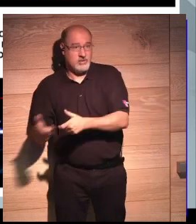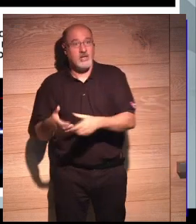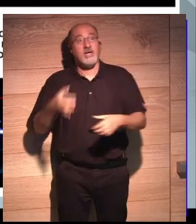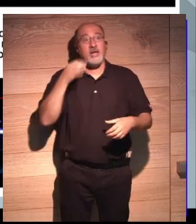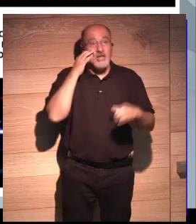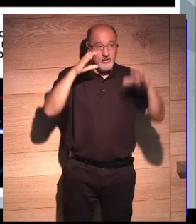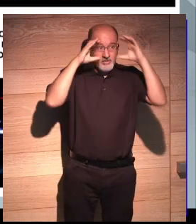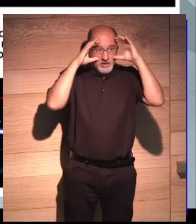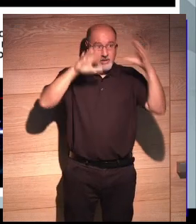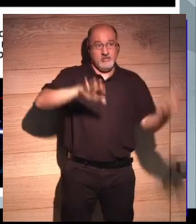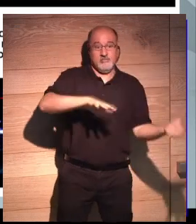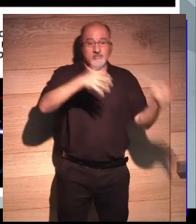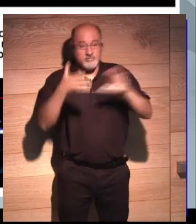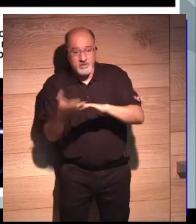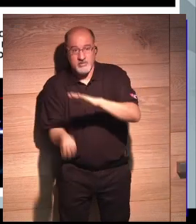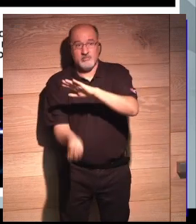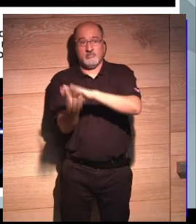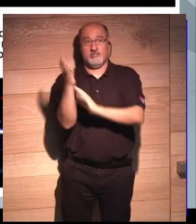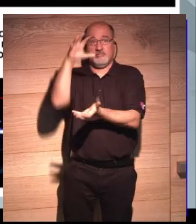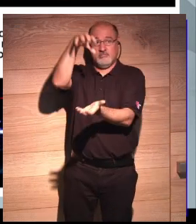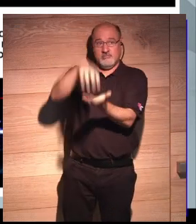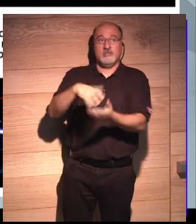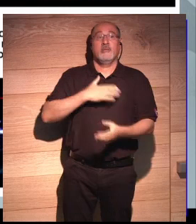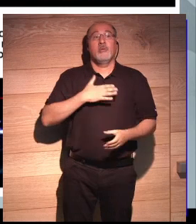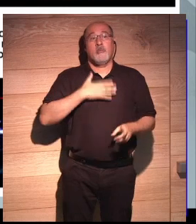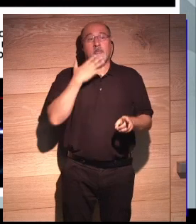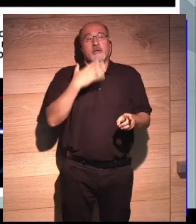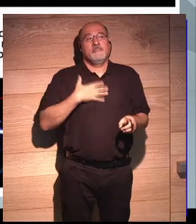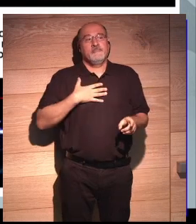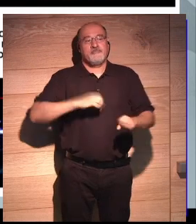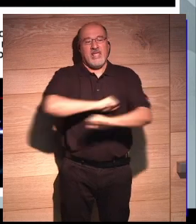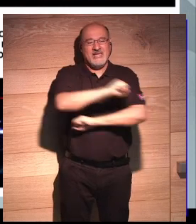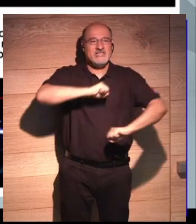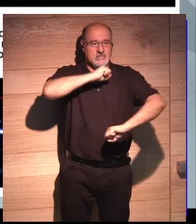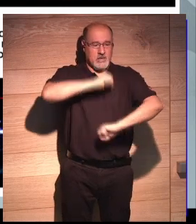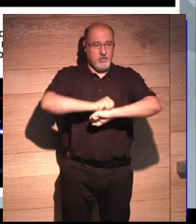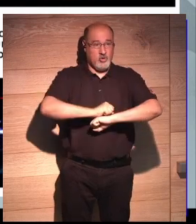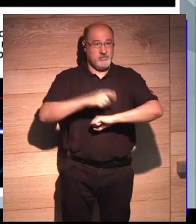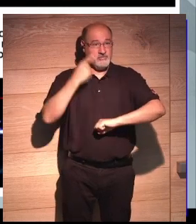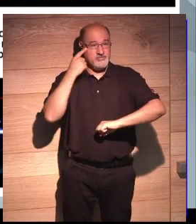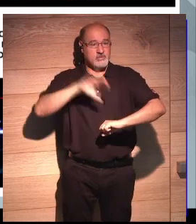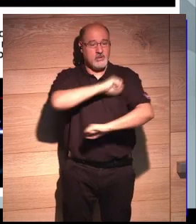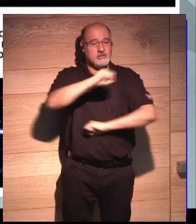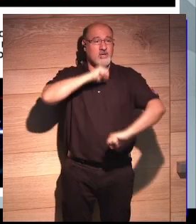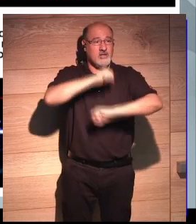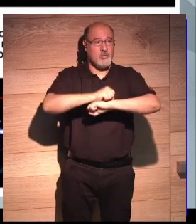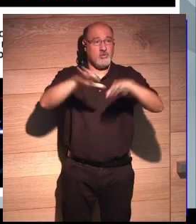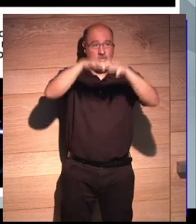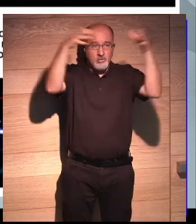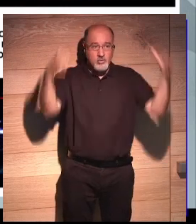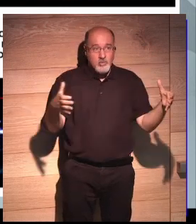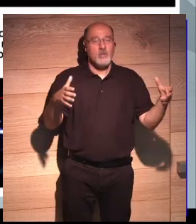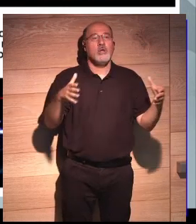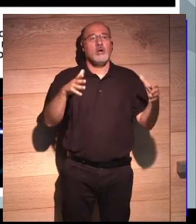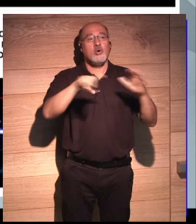in Singapore on a cylindrical screen. This was a full dome in Mexico, and this was a museum